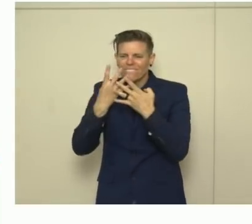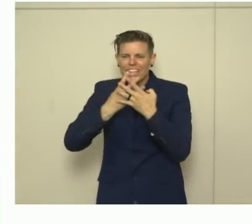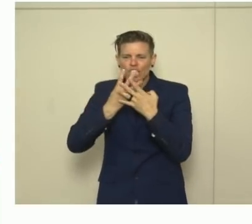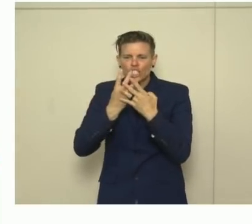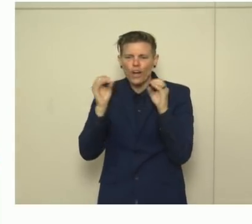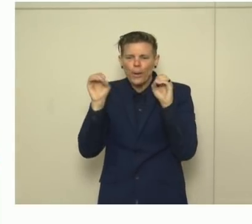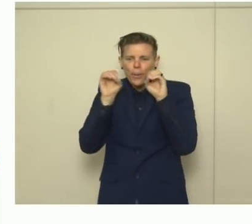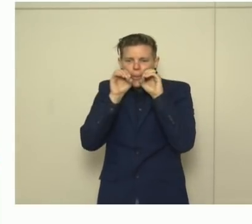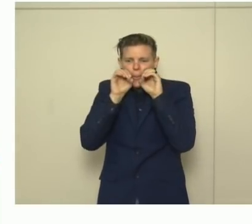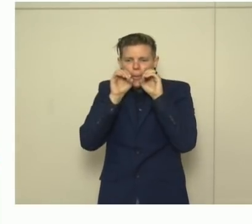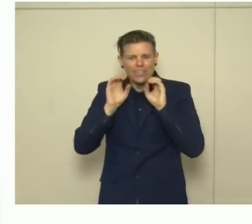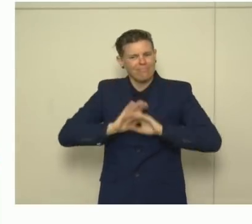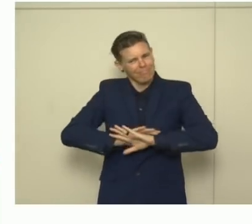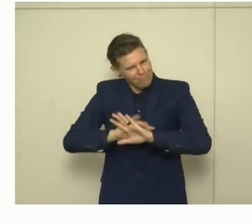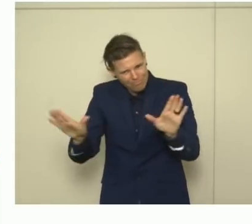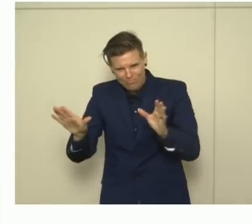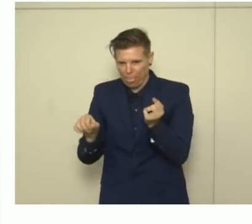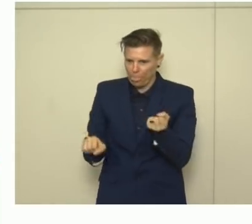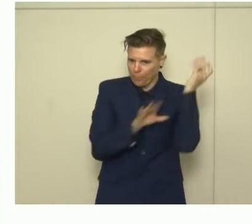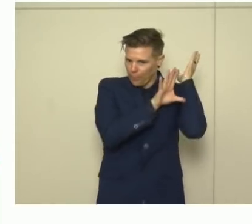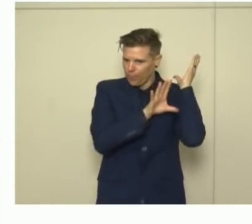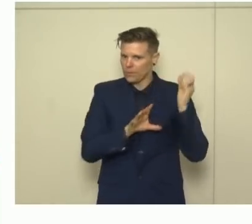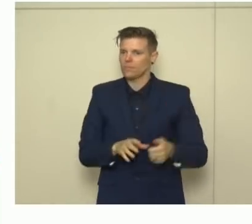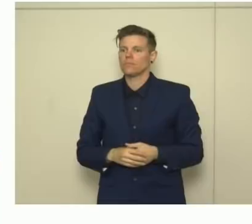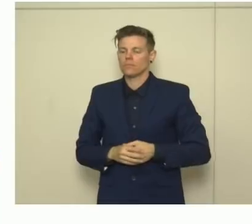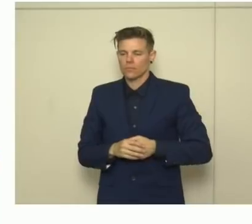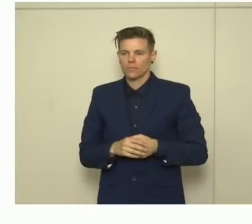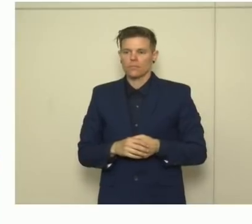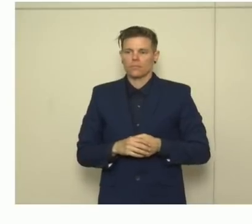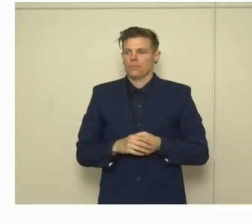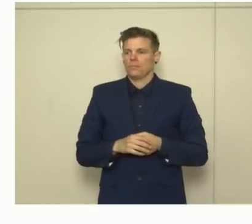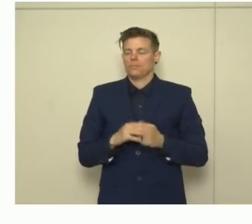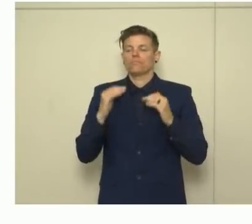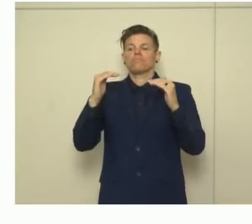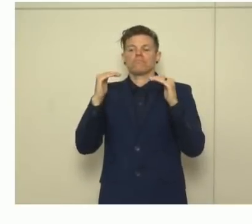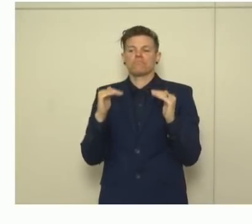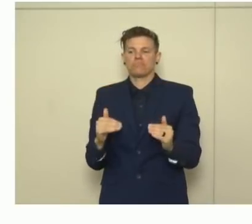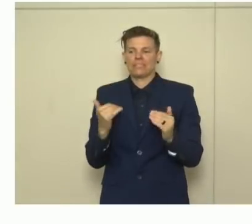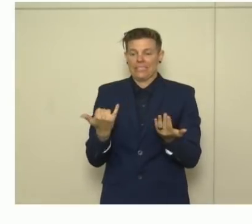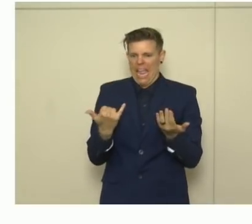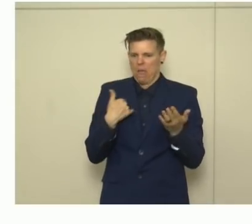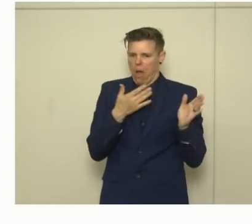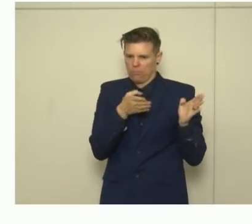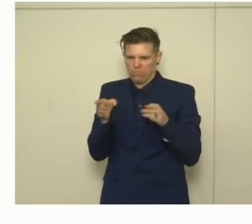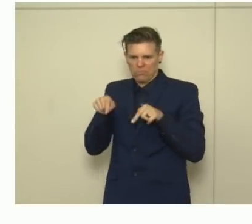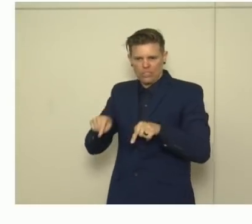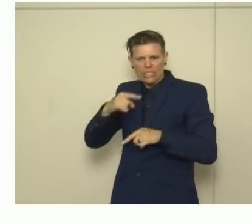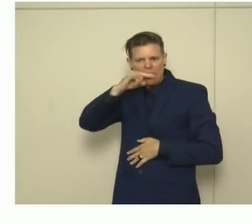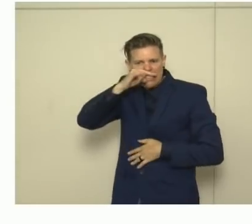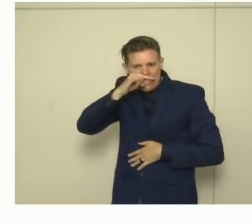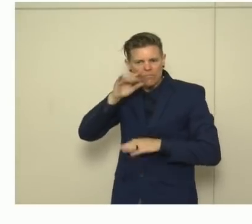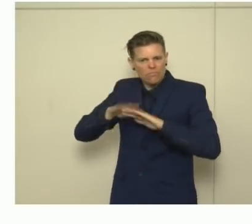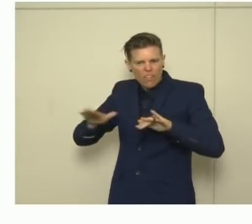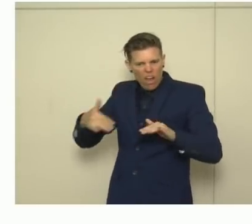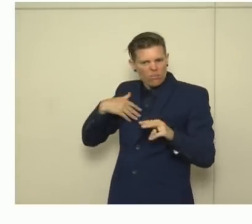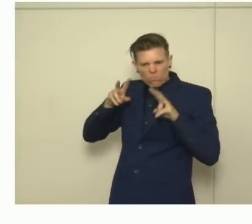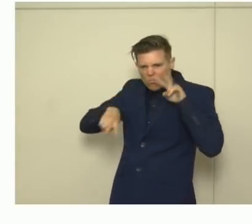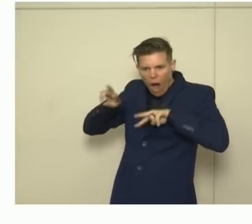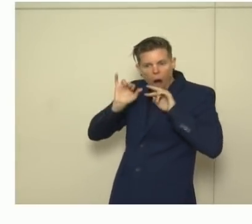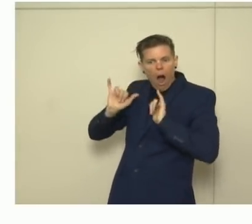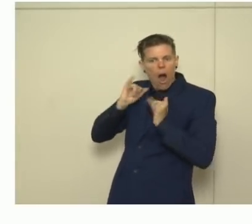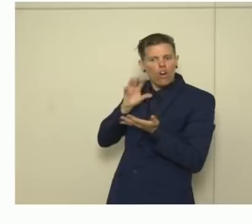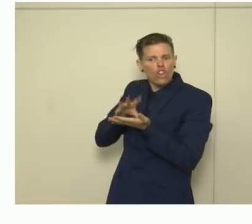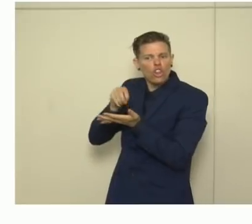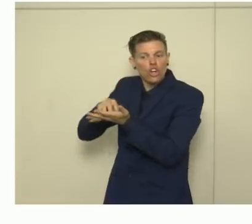that before. So I want to talk a little bit about kids, a few slides on kids, what we're learning. We've learned a lot in the past 3 months. We